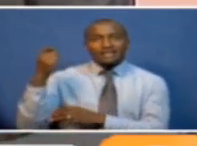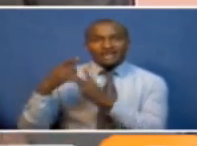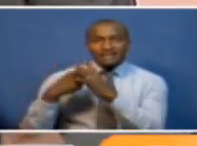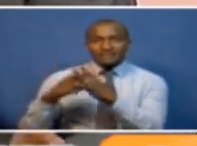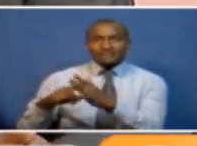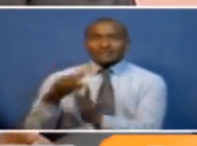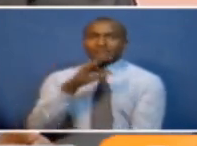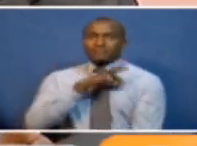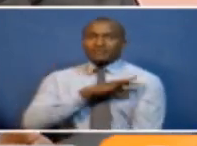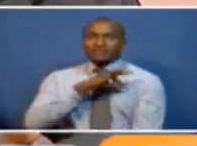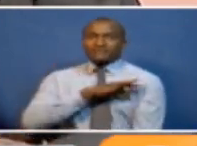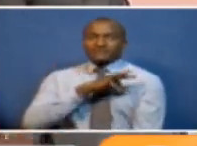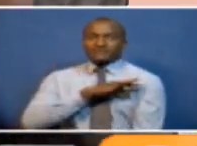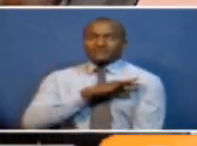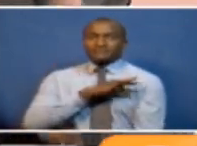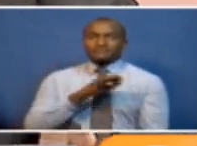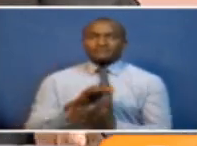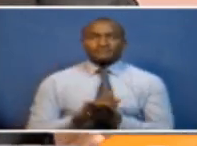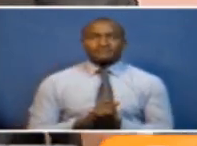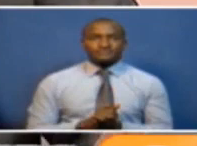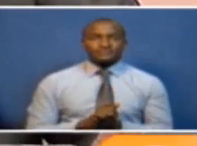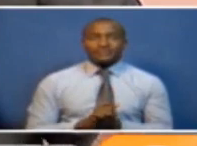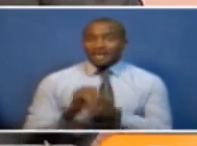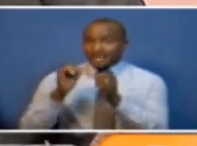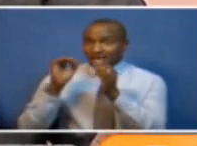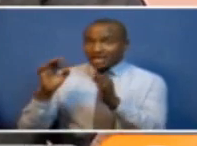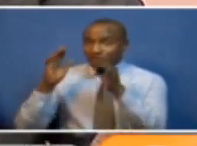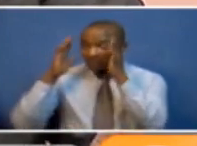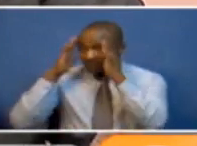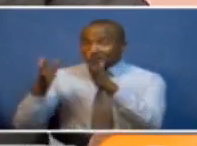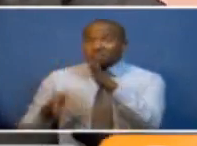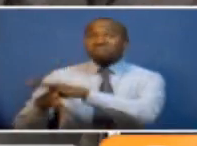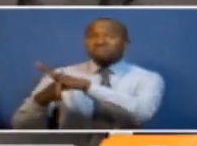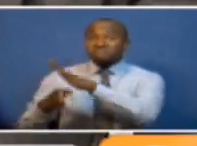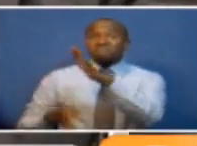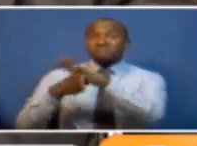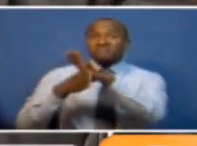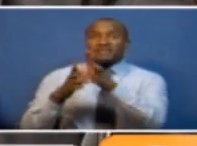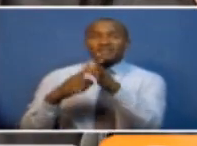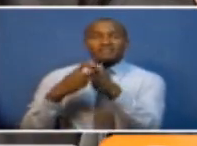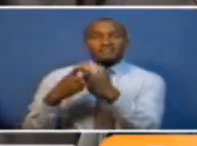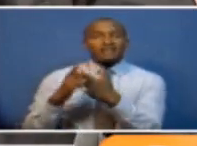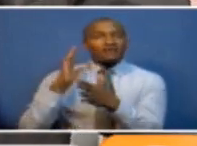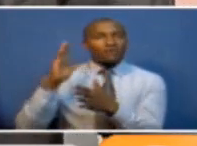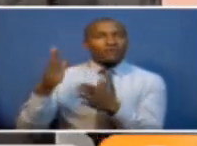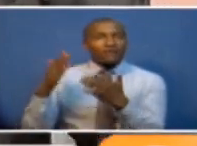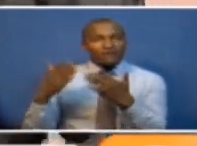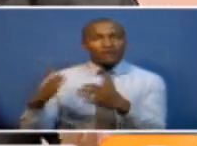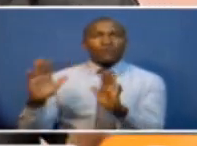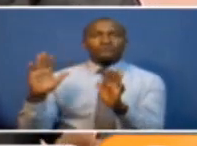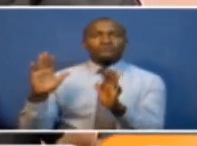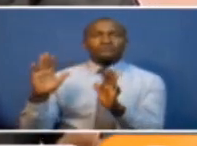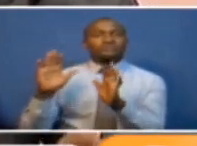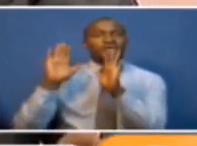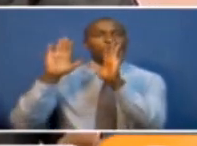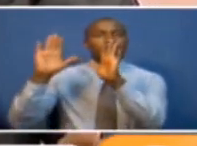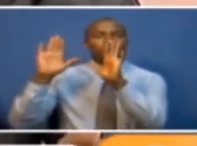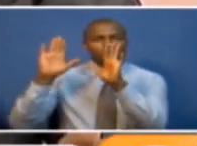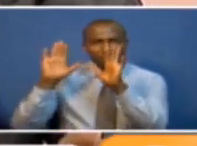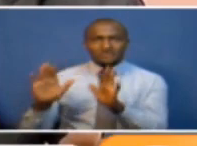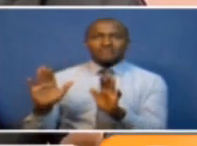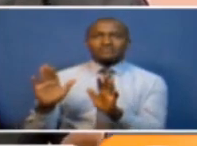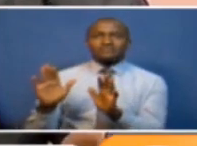benefiting from that power. Well, money if we focus on heads rolling, I think we'll lose the most important